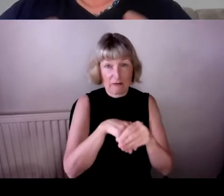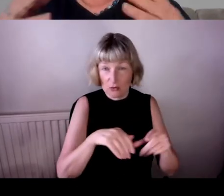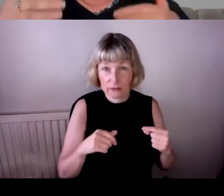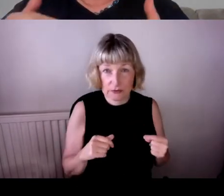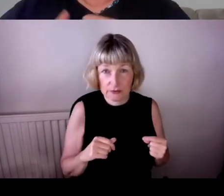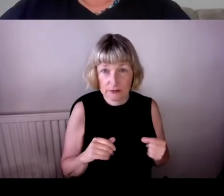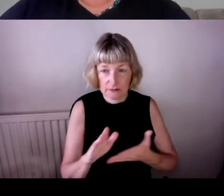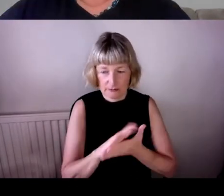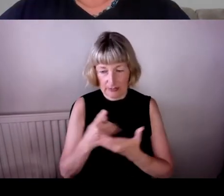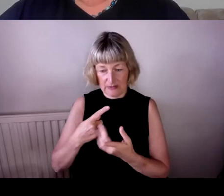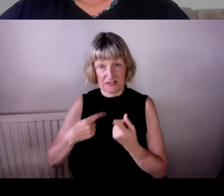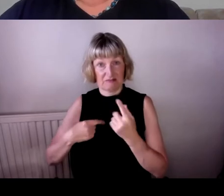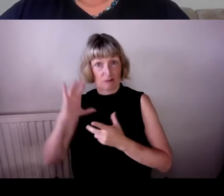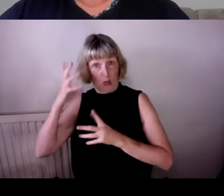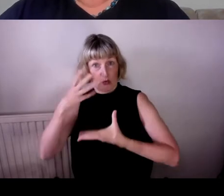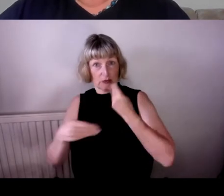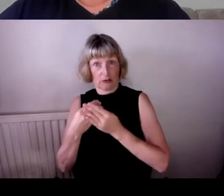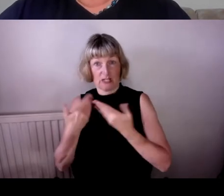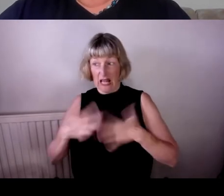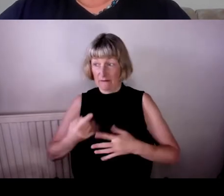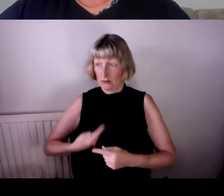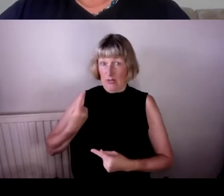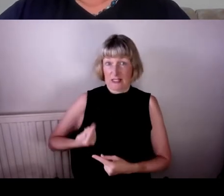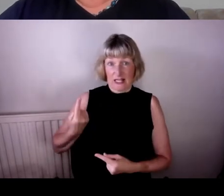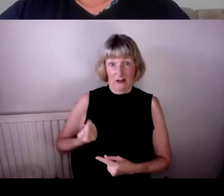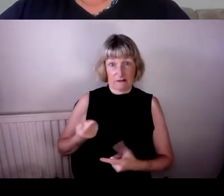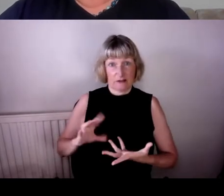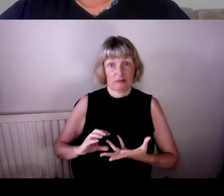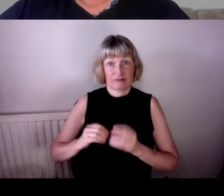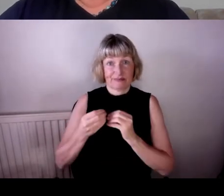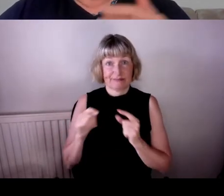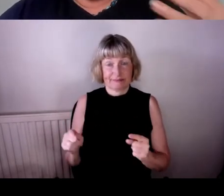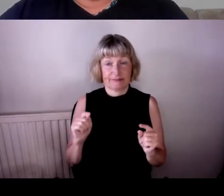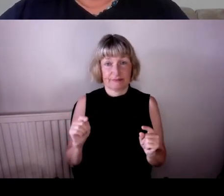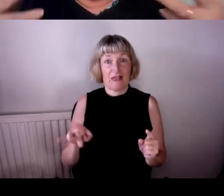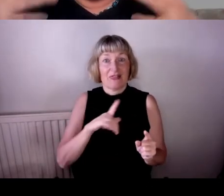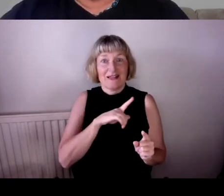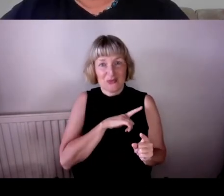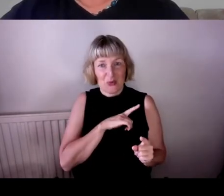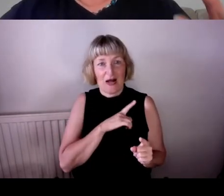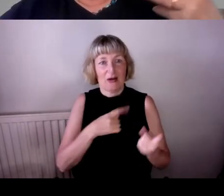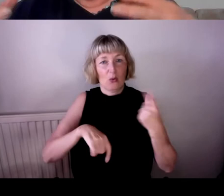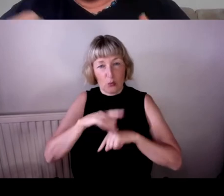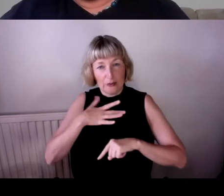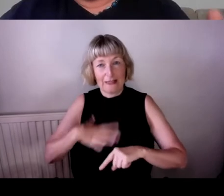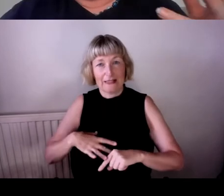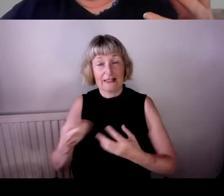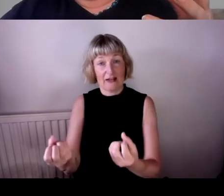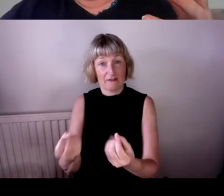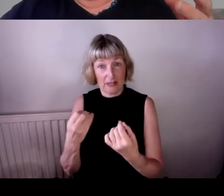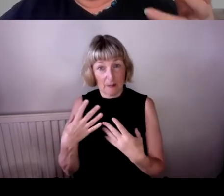we're left in a sense to our own devices. And that's why we need to have the input and